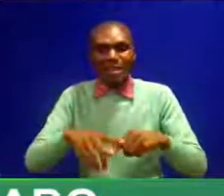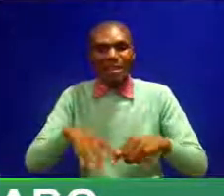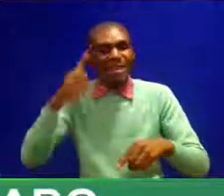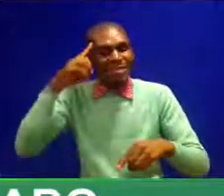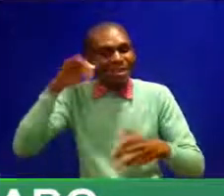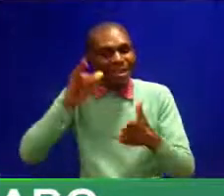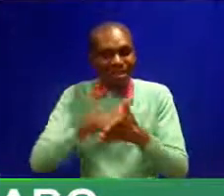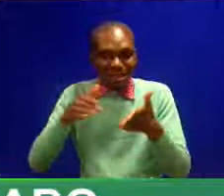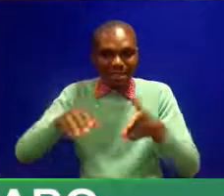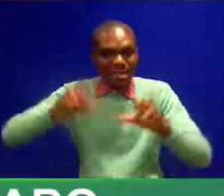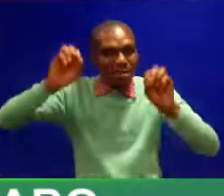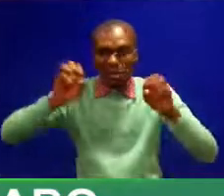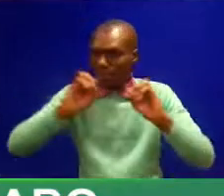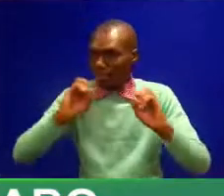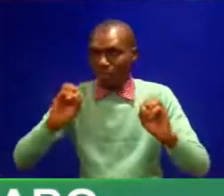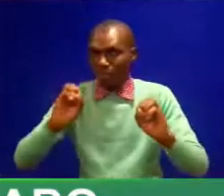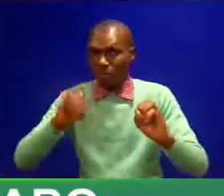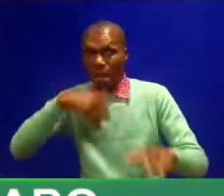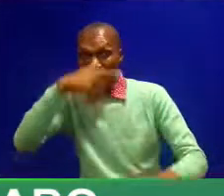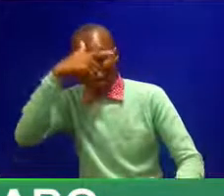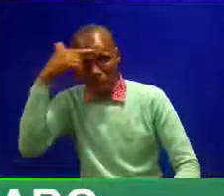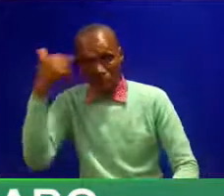possible.